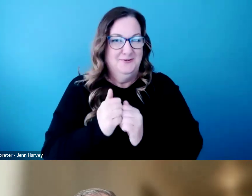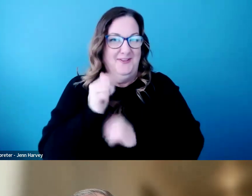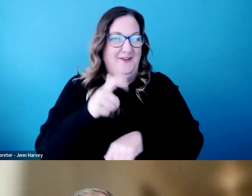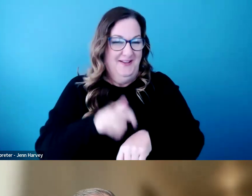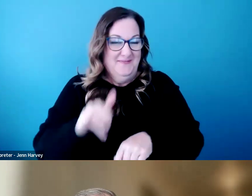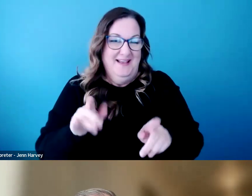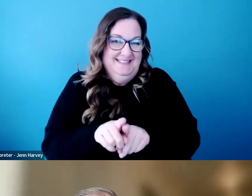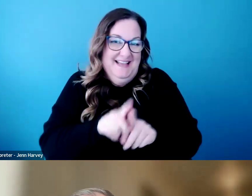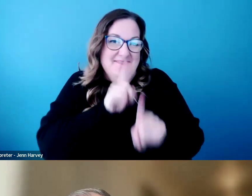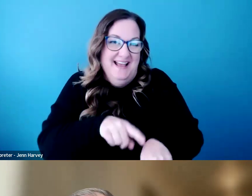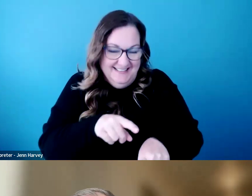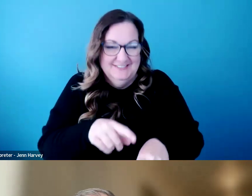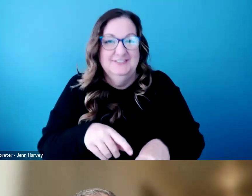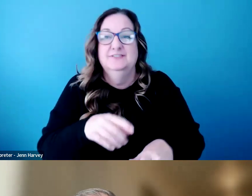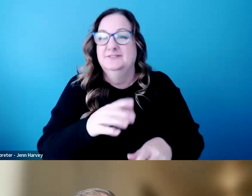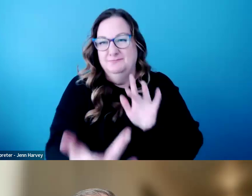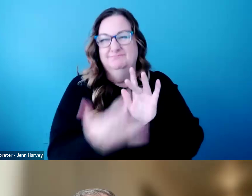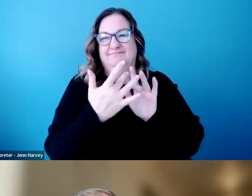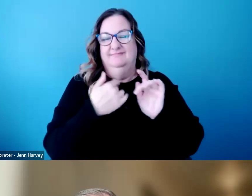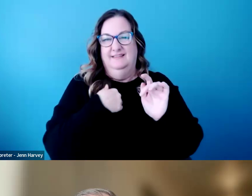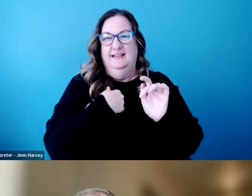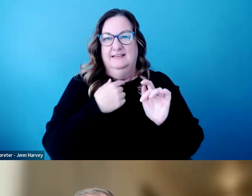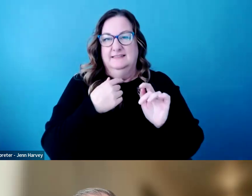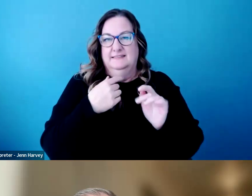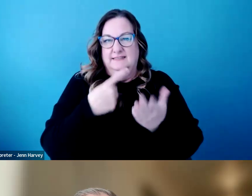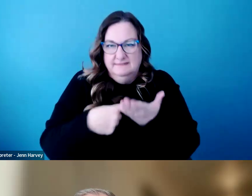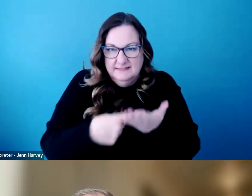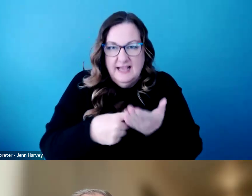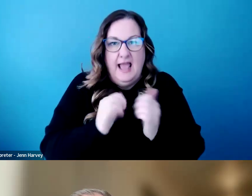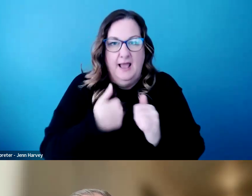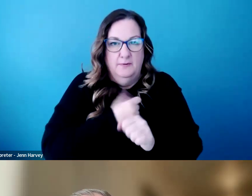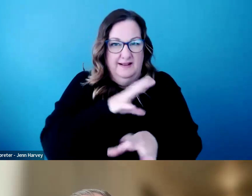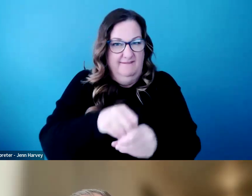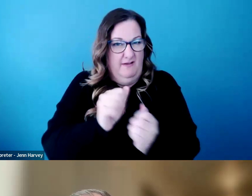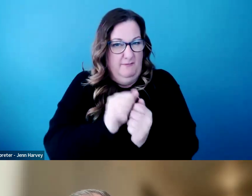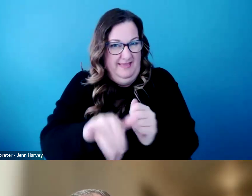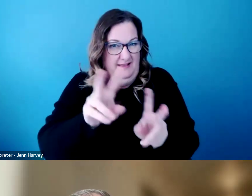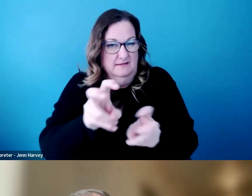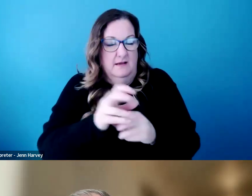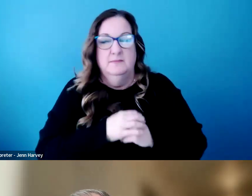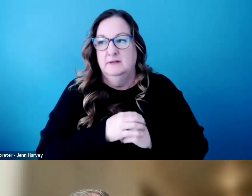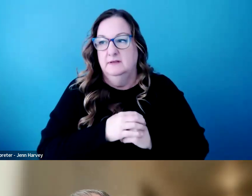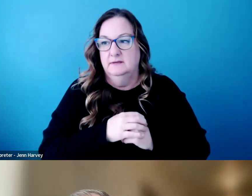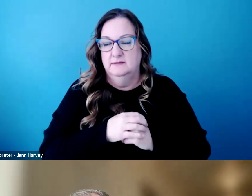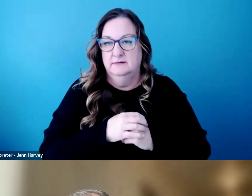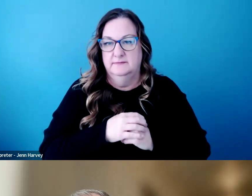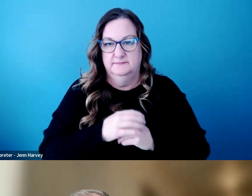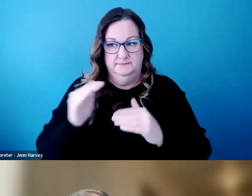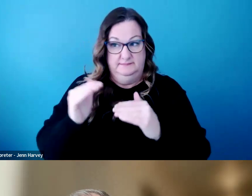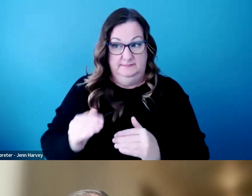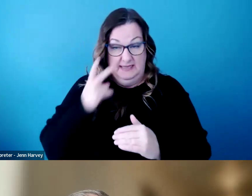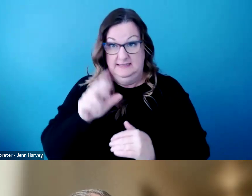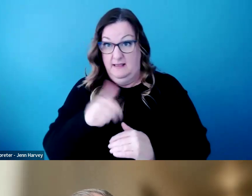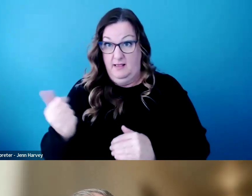my my thought too. Is yeah, just reach out to us after the session. Let's have a conversation and figure out how we can get involved. I see one other question to us that